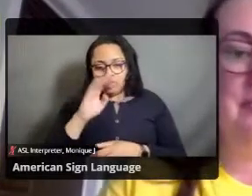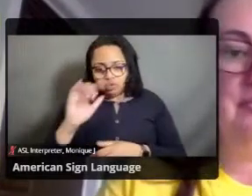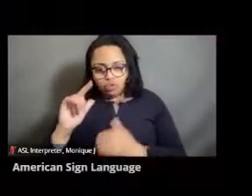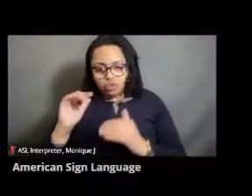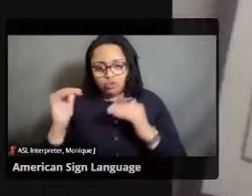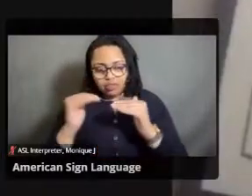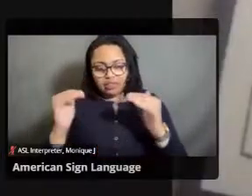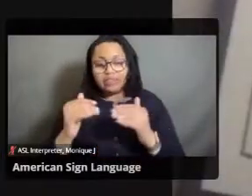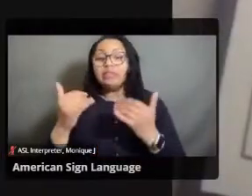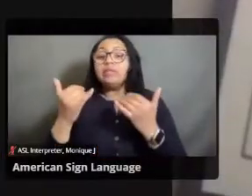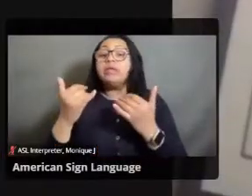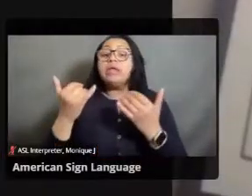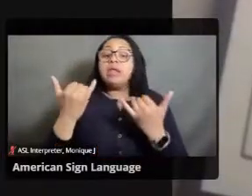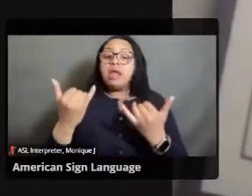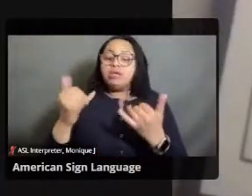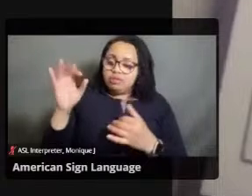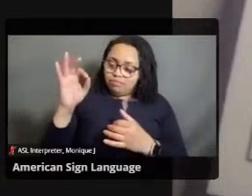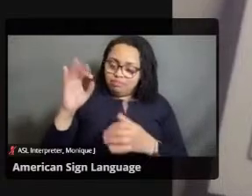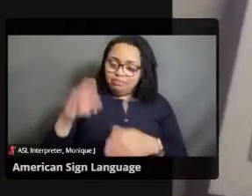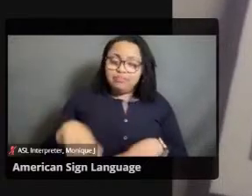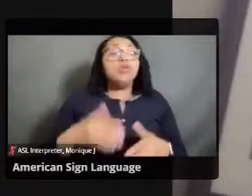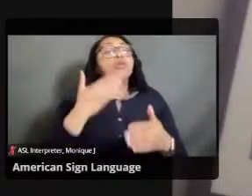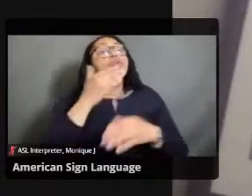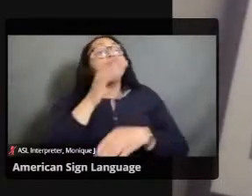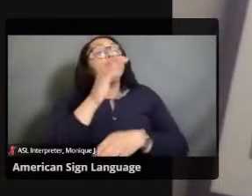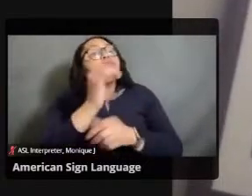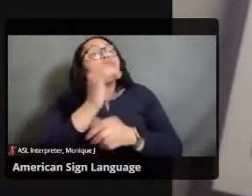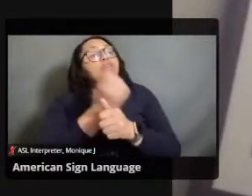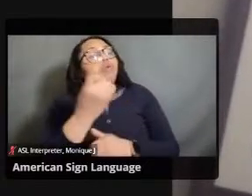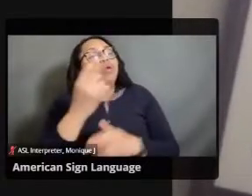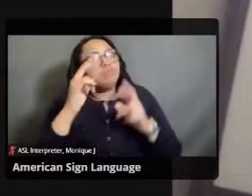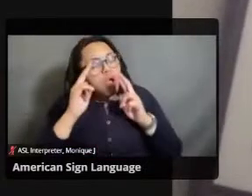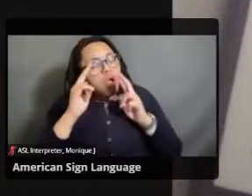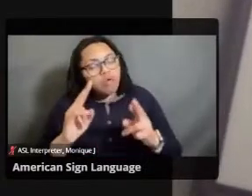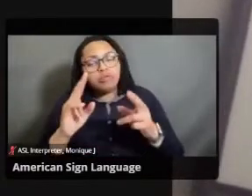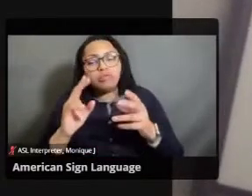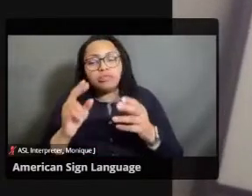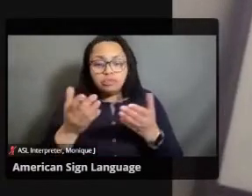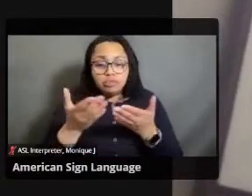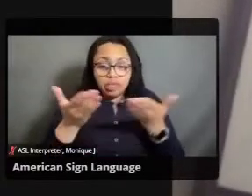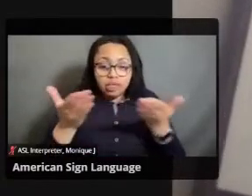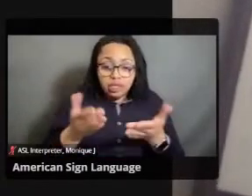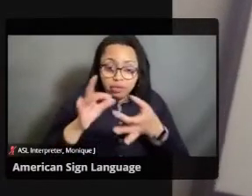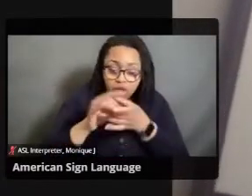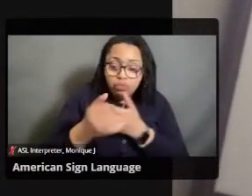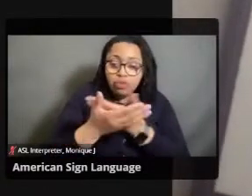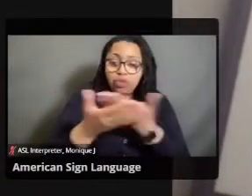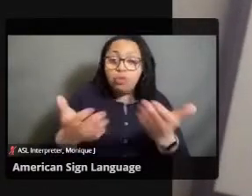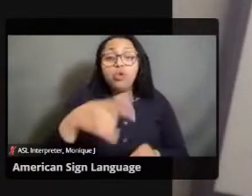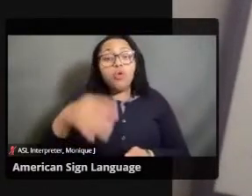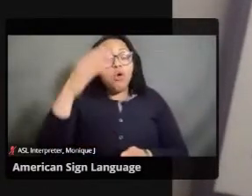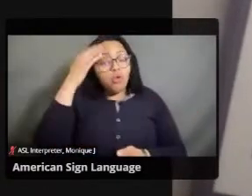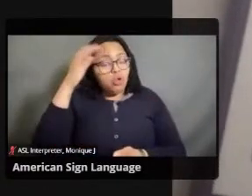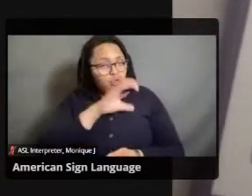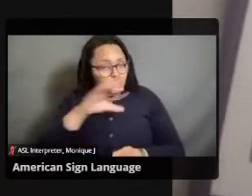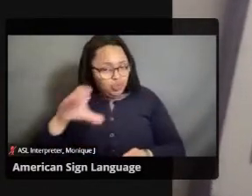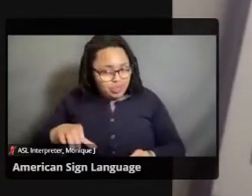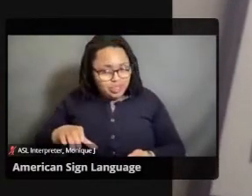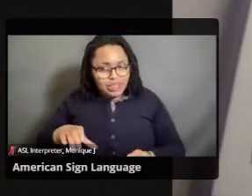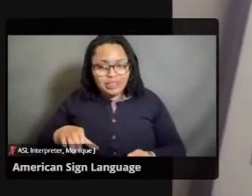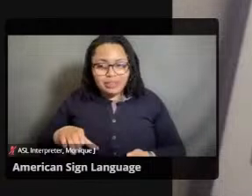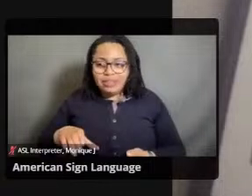Good evening, everyone. It's an honor to be with you. And as we know, for Christians like myself, today is Resurrection